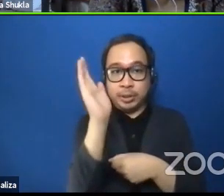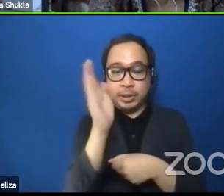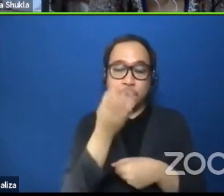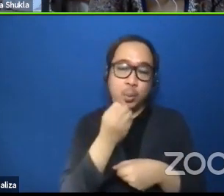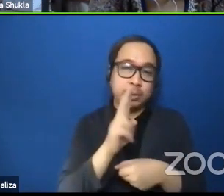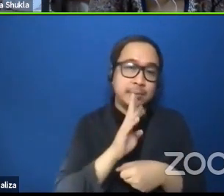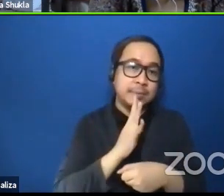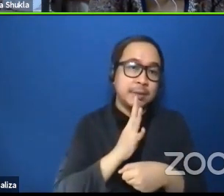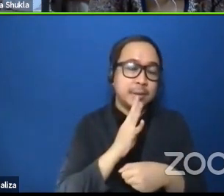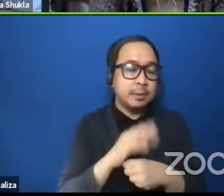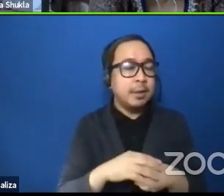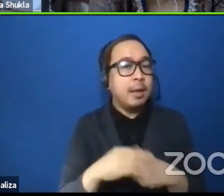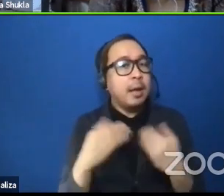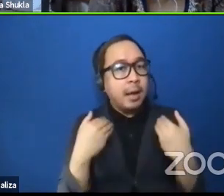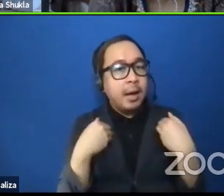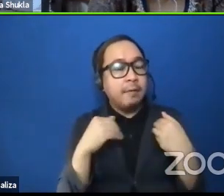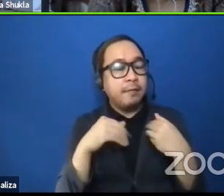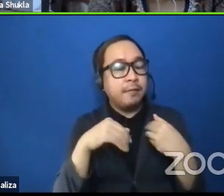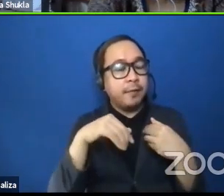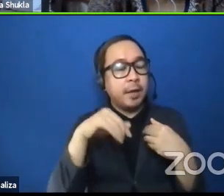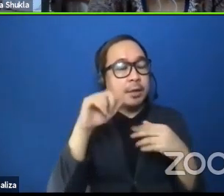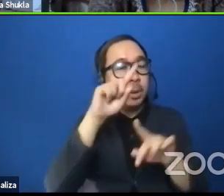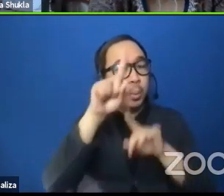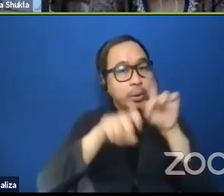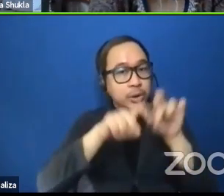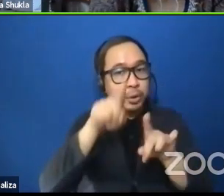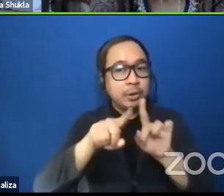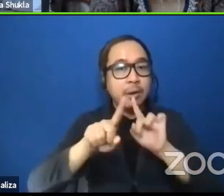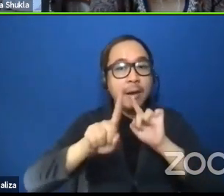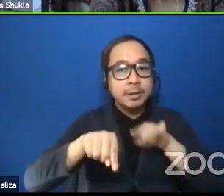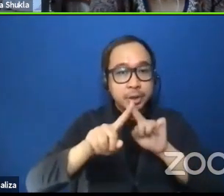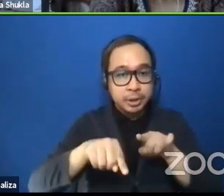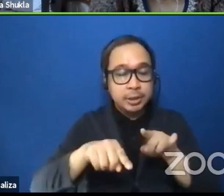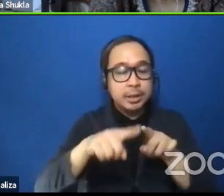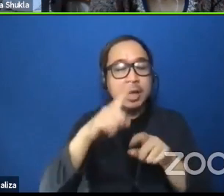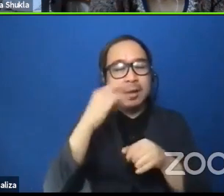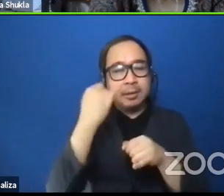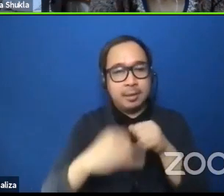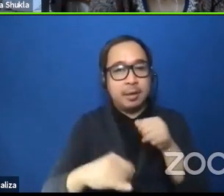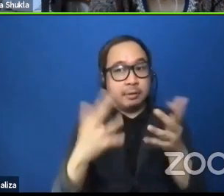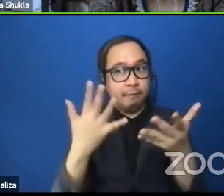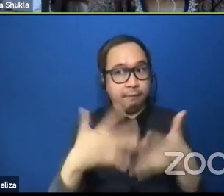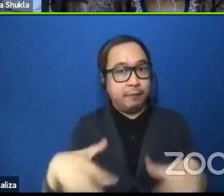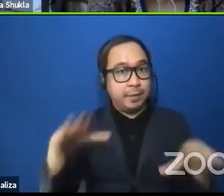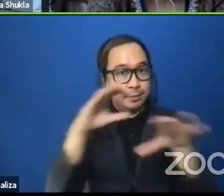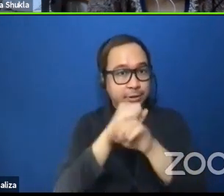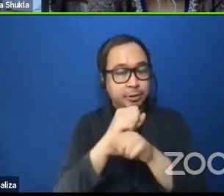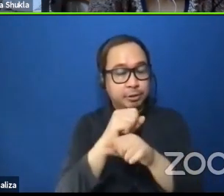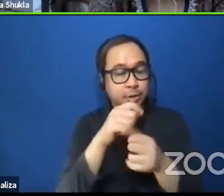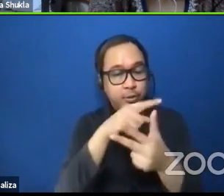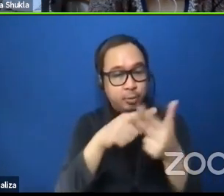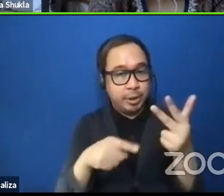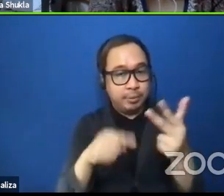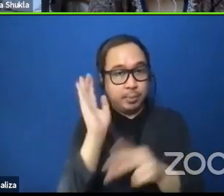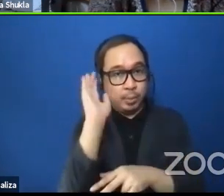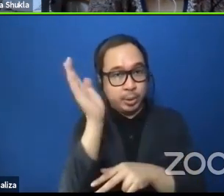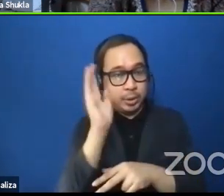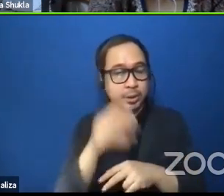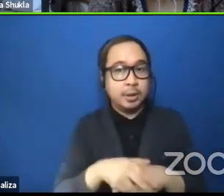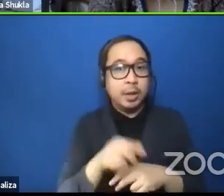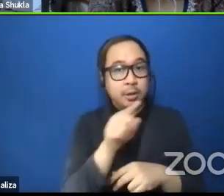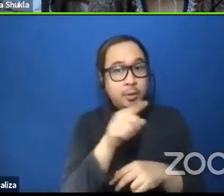be a question and answer session after all the speakers have presented. Those who are using Zoom